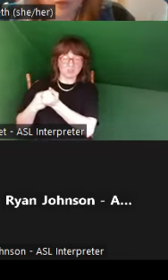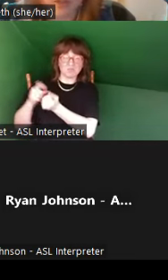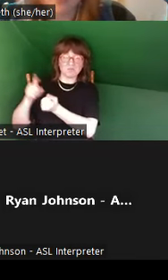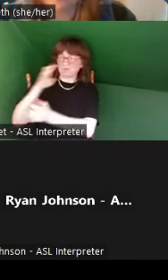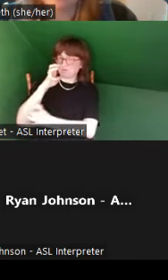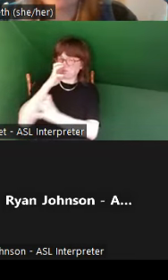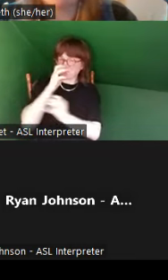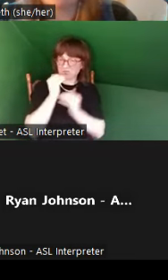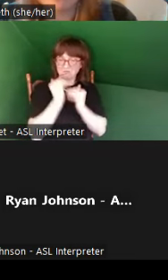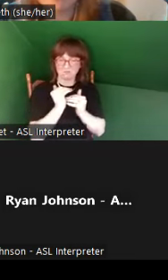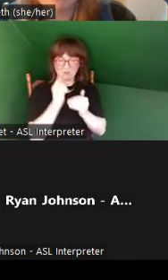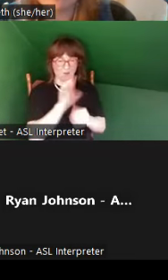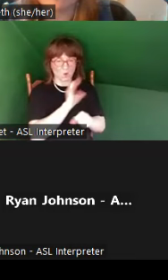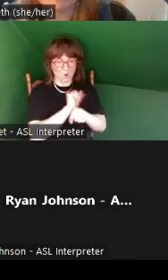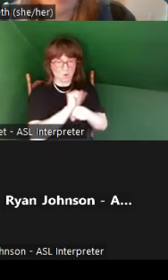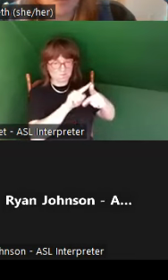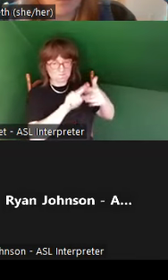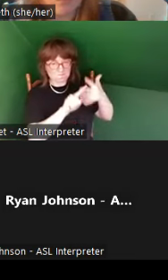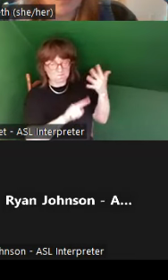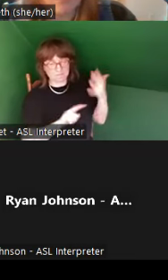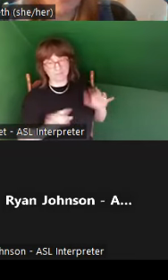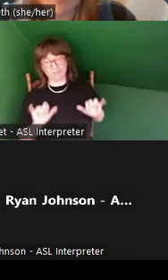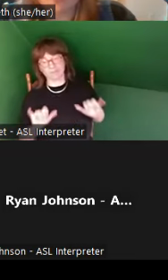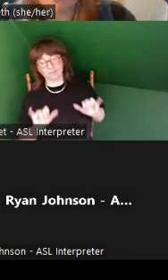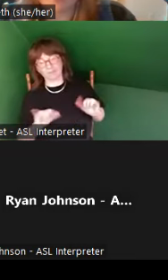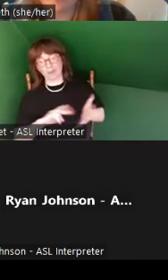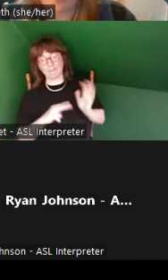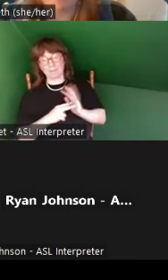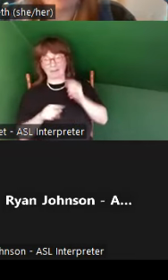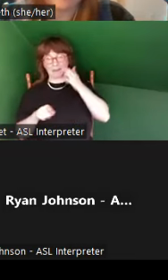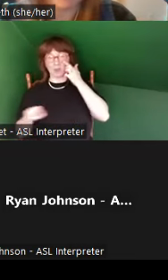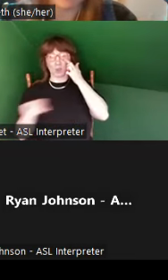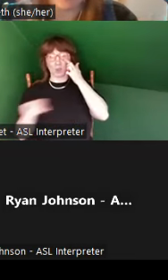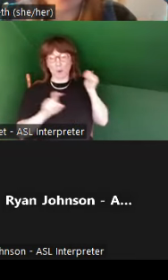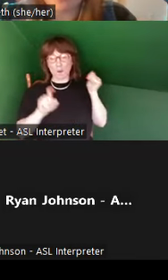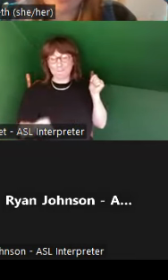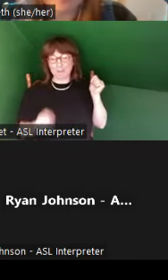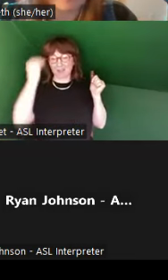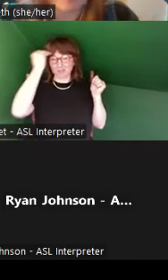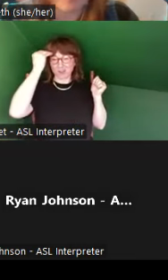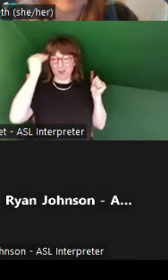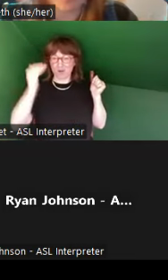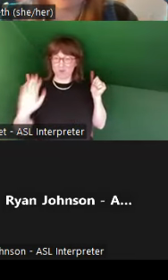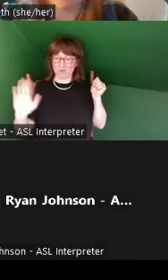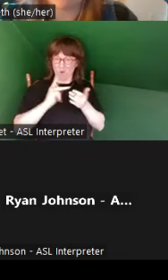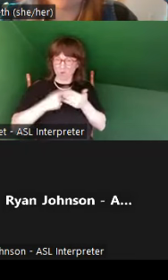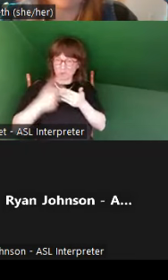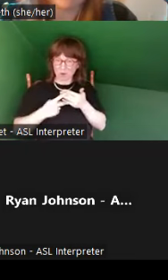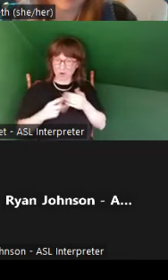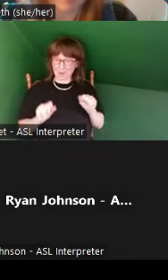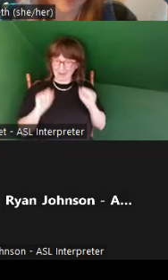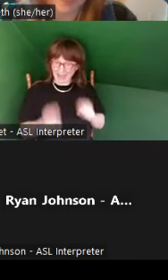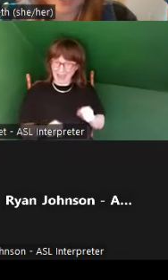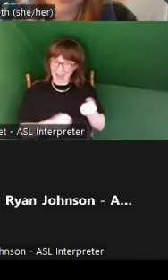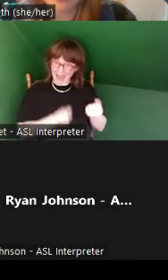can support. So it's really important to know whether your program is even allowed to assist victim survivors